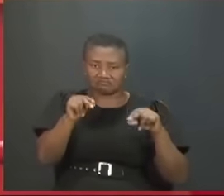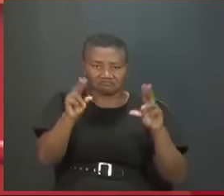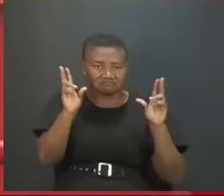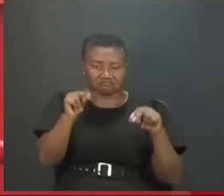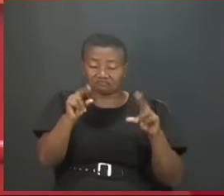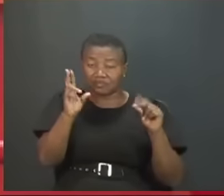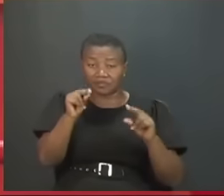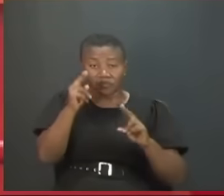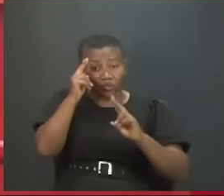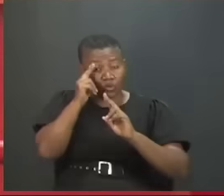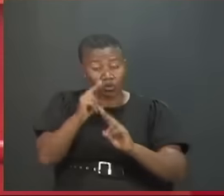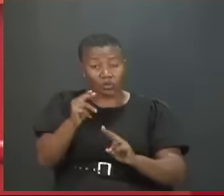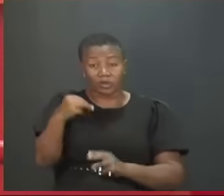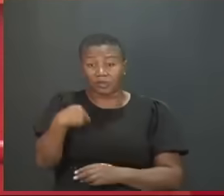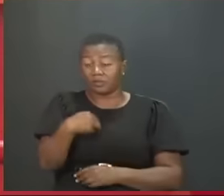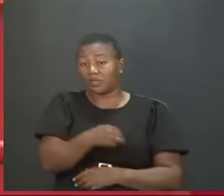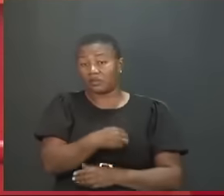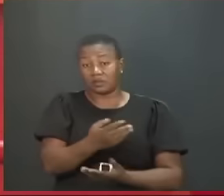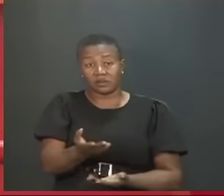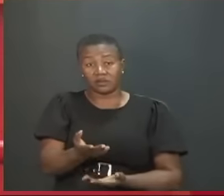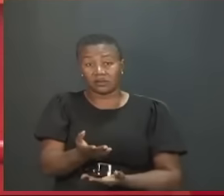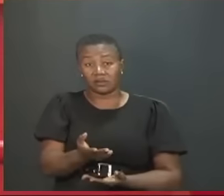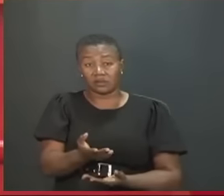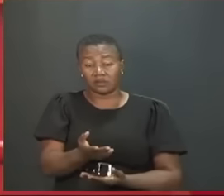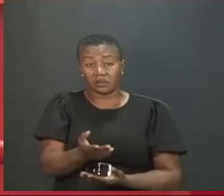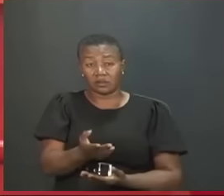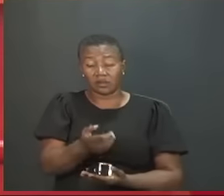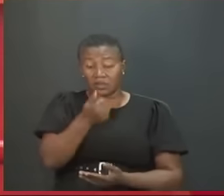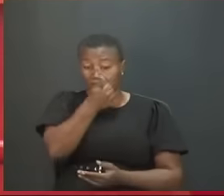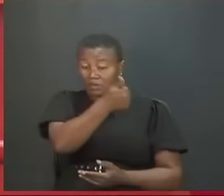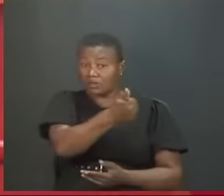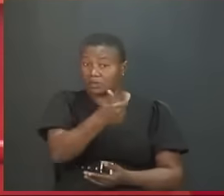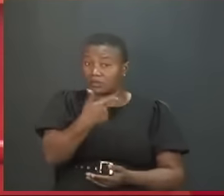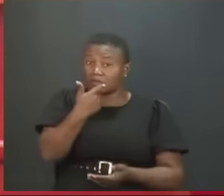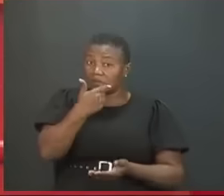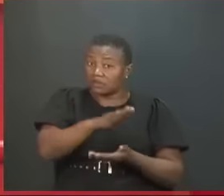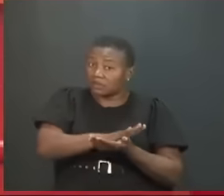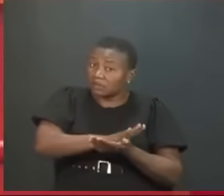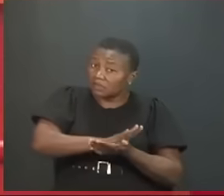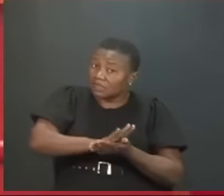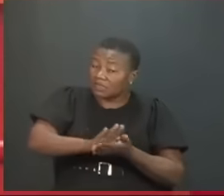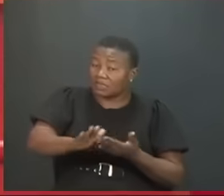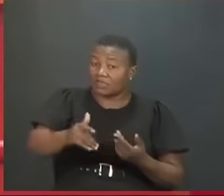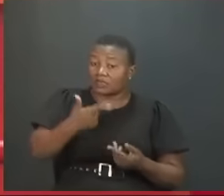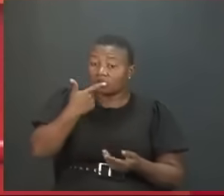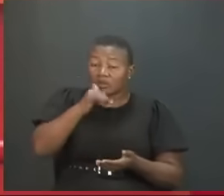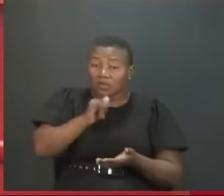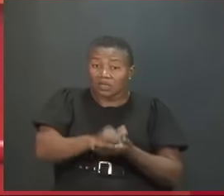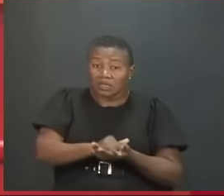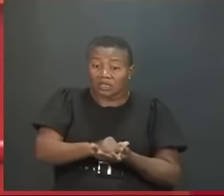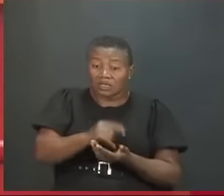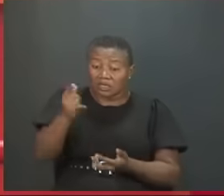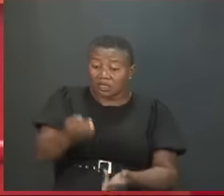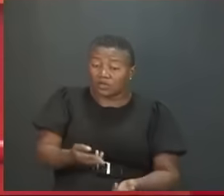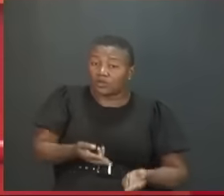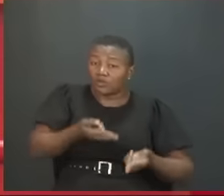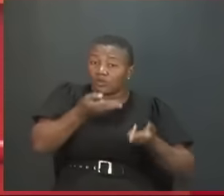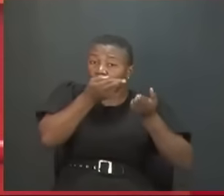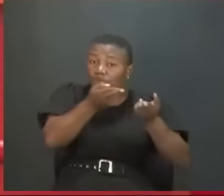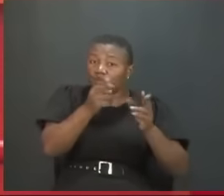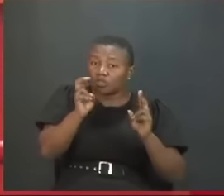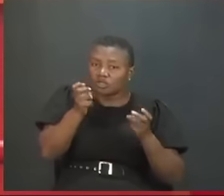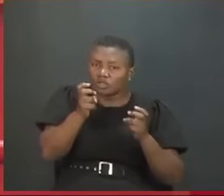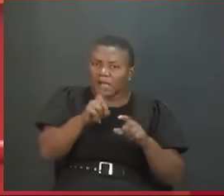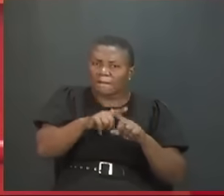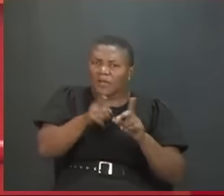Honourable members, with all due respect, he came out clearly to state that he's raising the issue but not calling